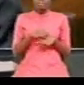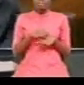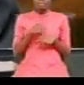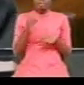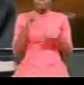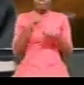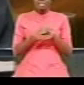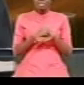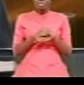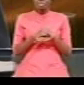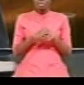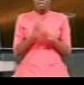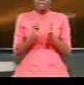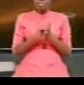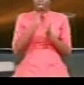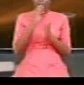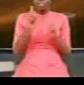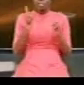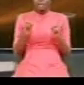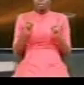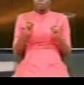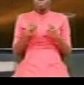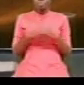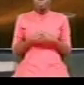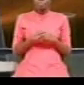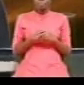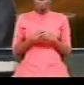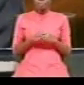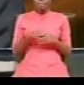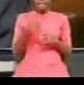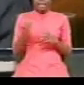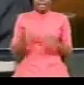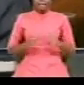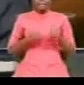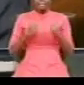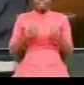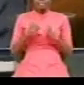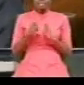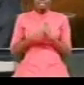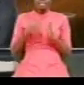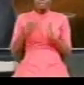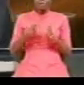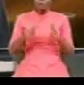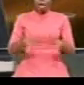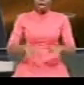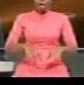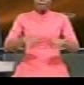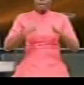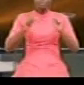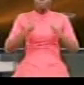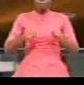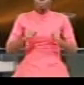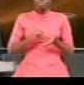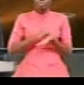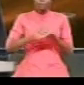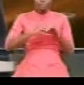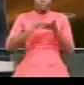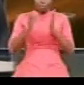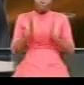message that is titled, The Steadfastness of Rapturable